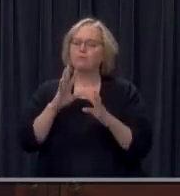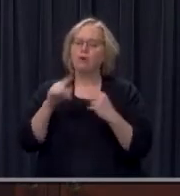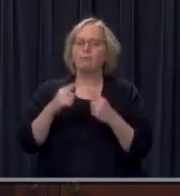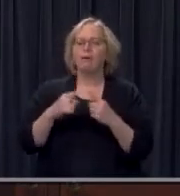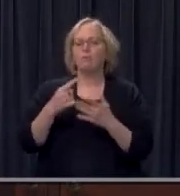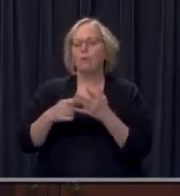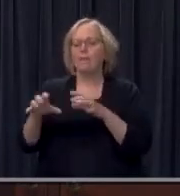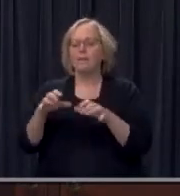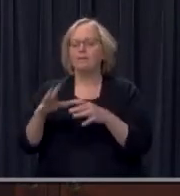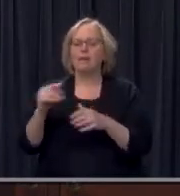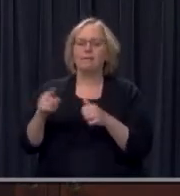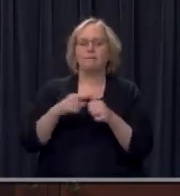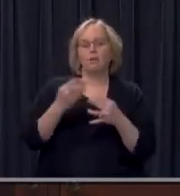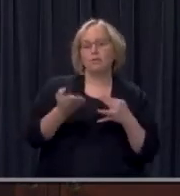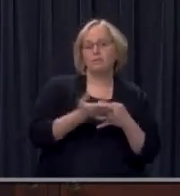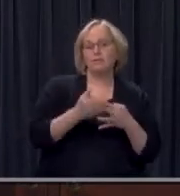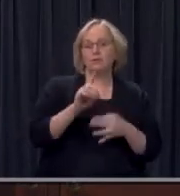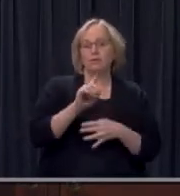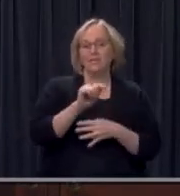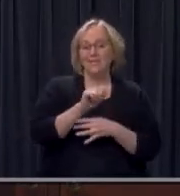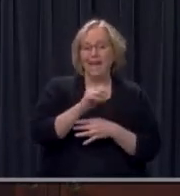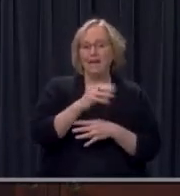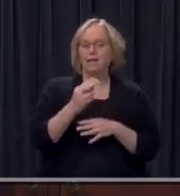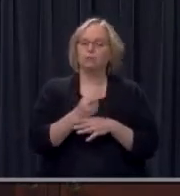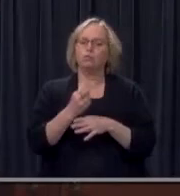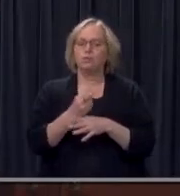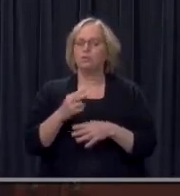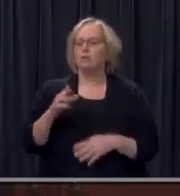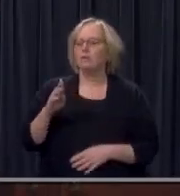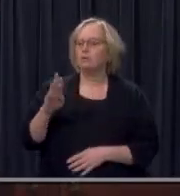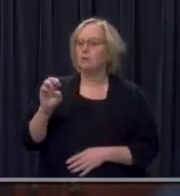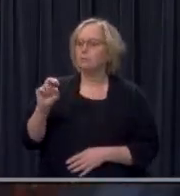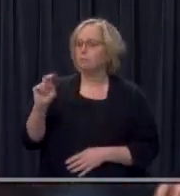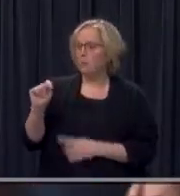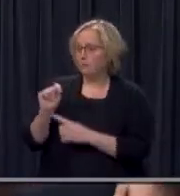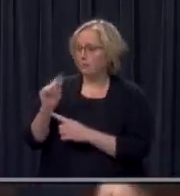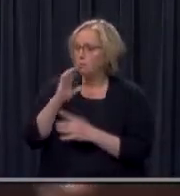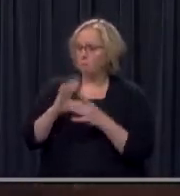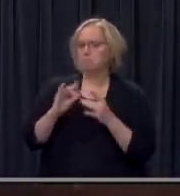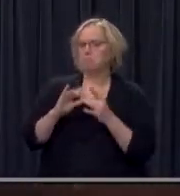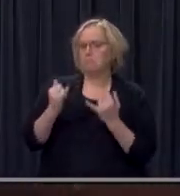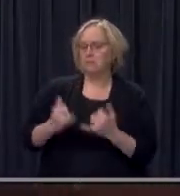and usage as well. So I'm going to let Brent take it from here.